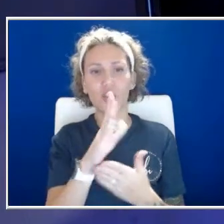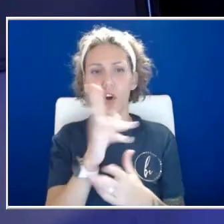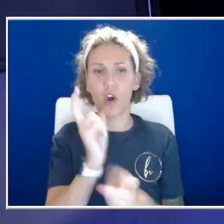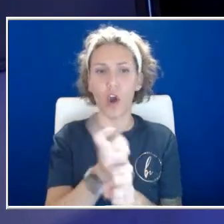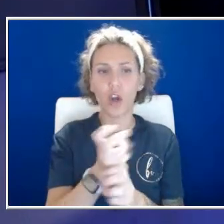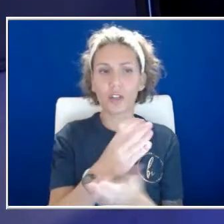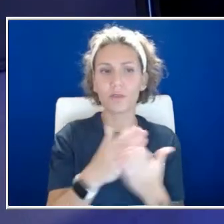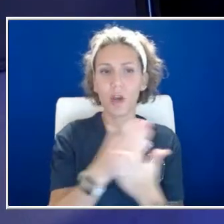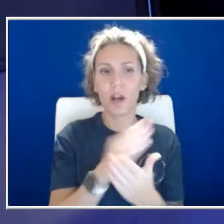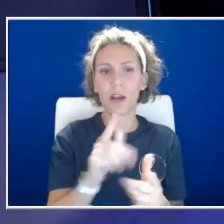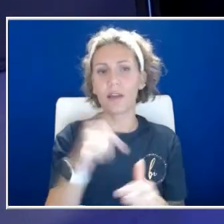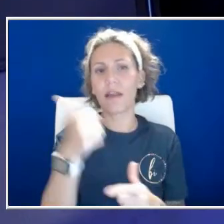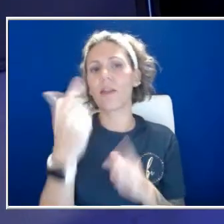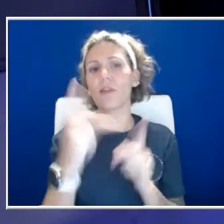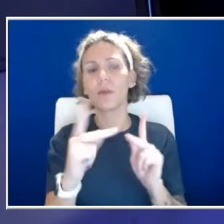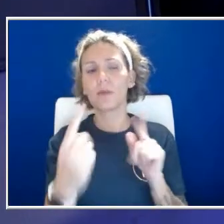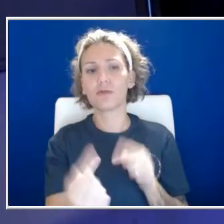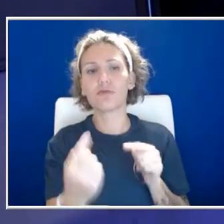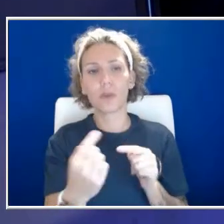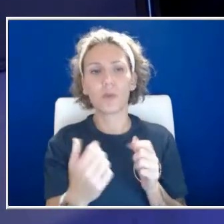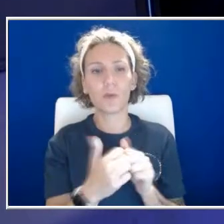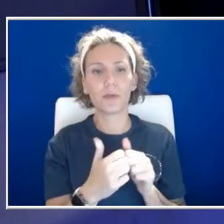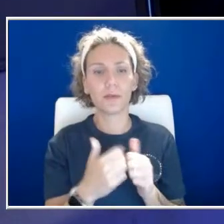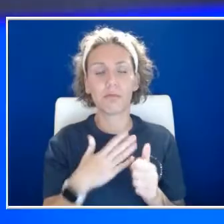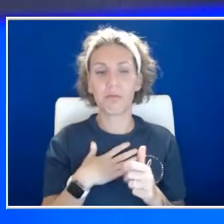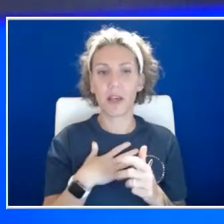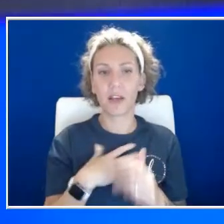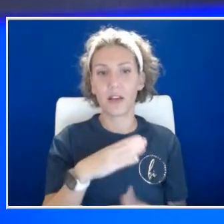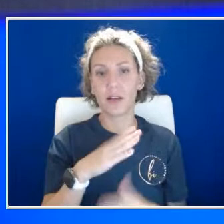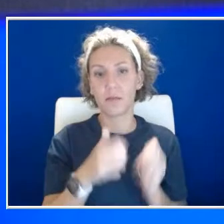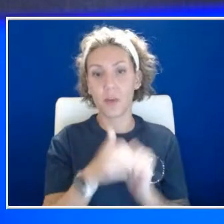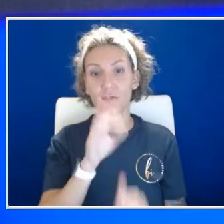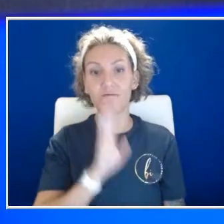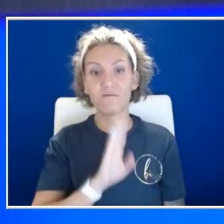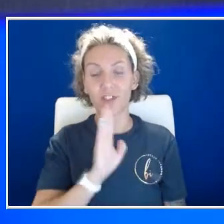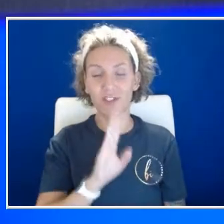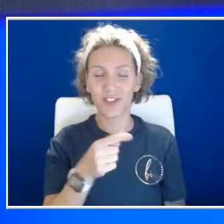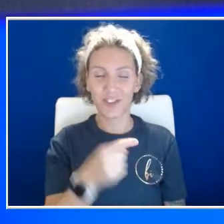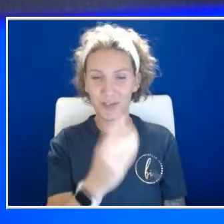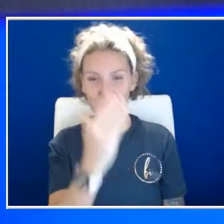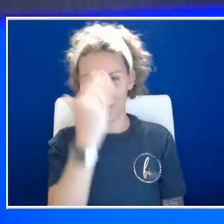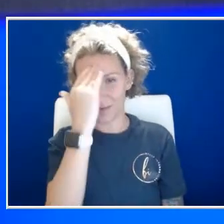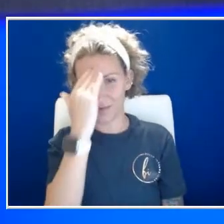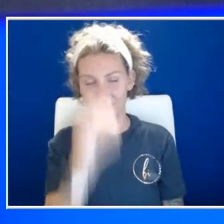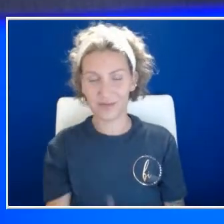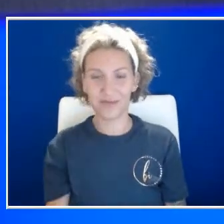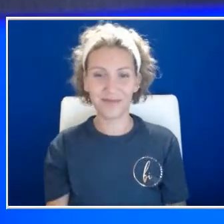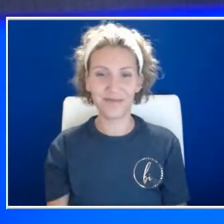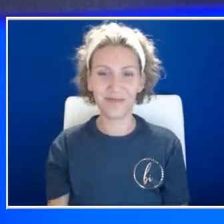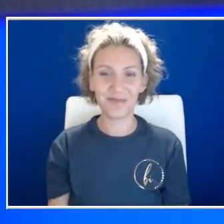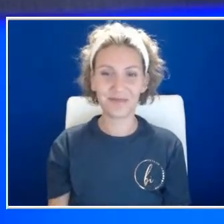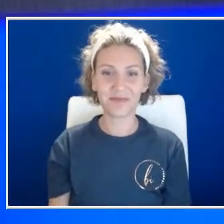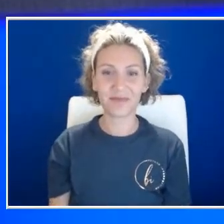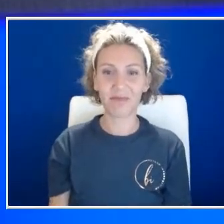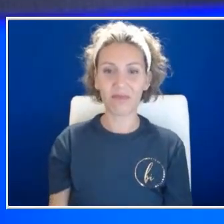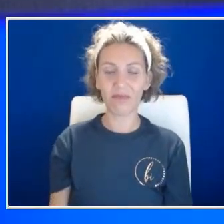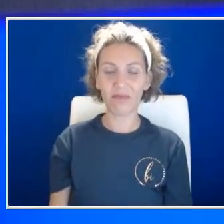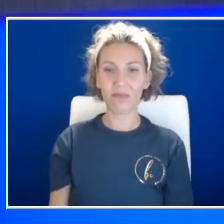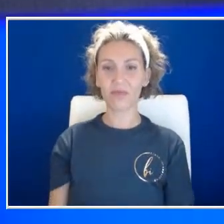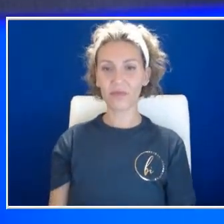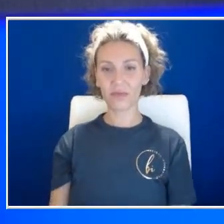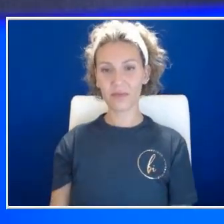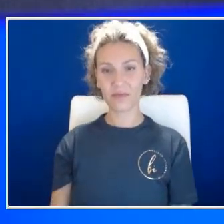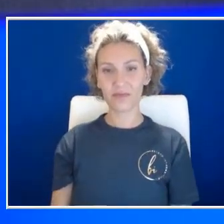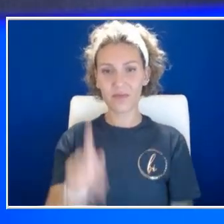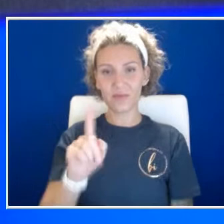with. My most frustrating thing, as she knows, was not being able to come up with the